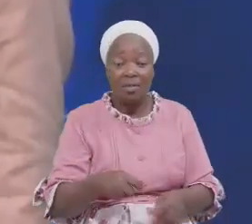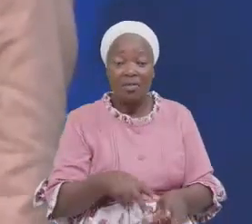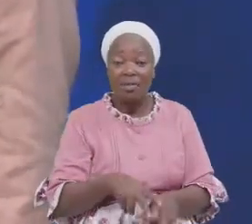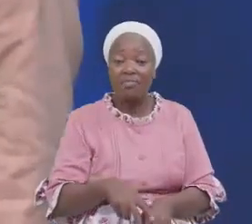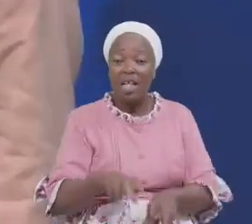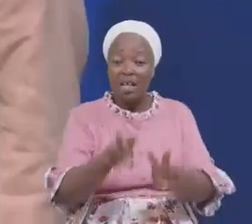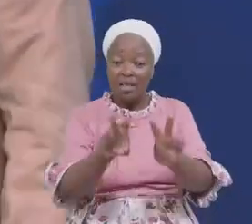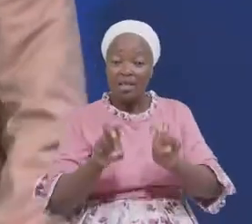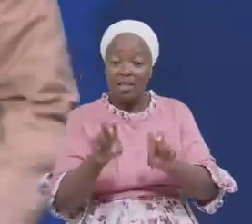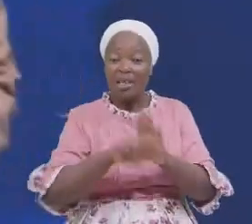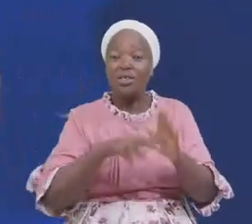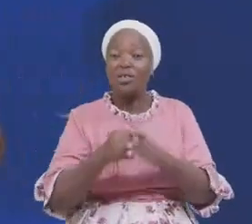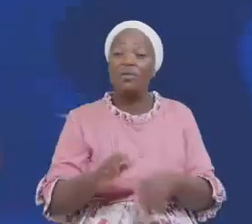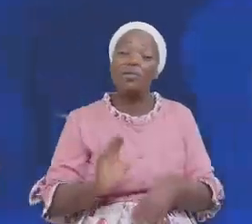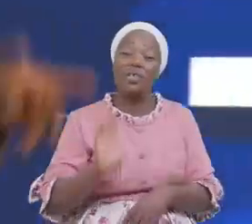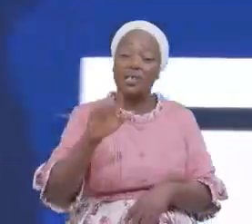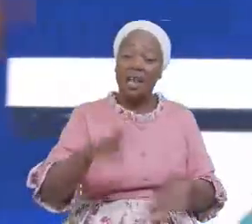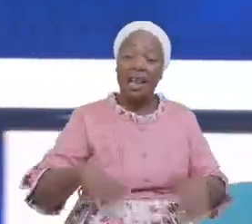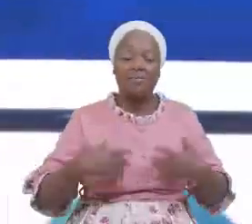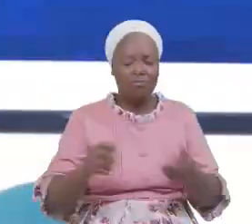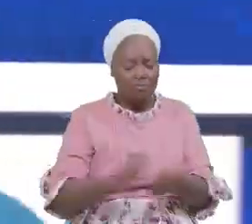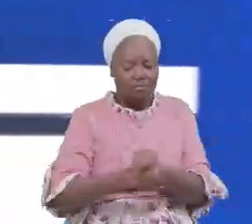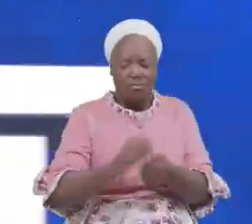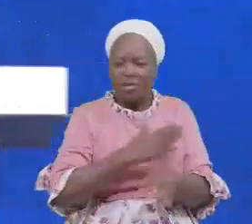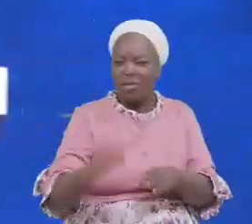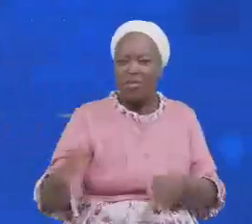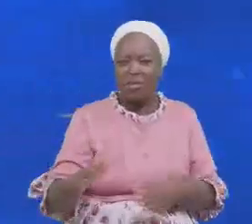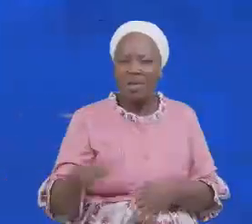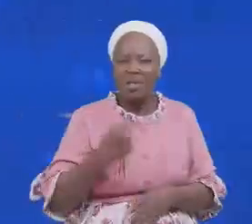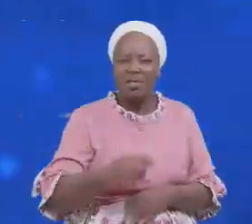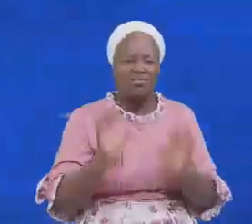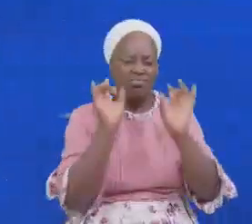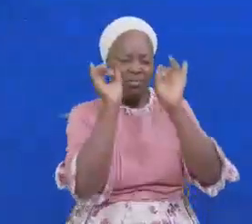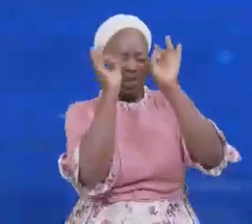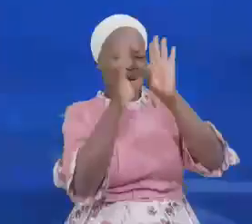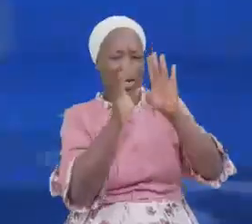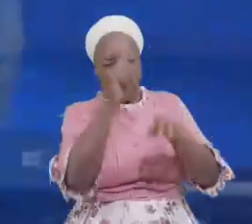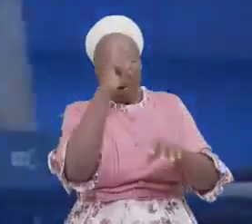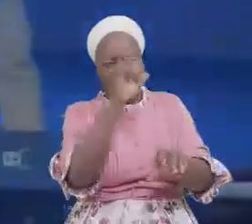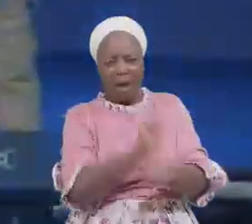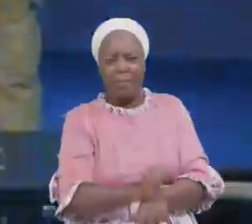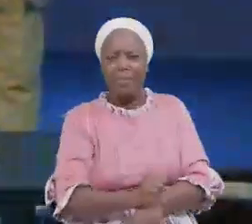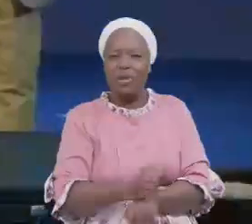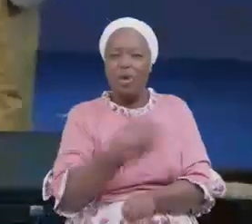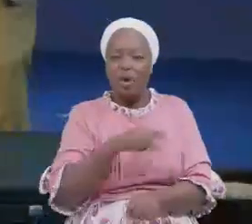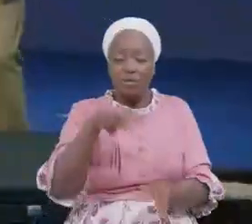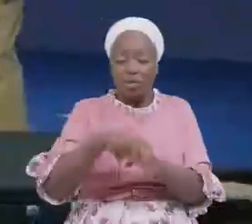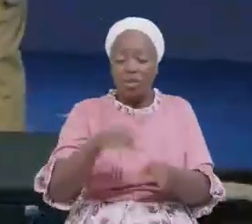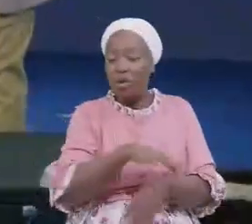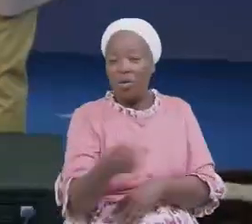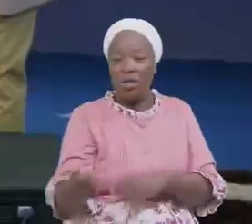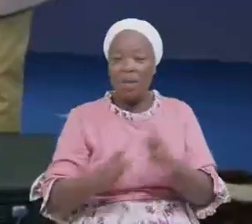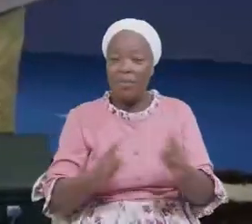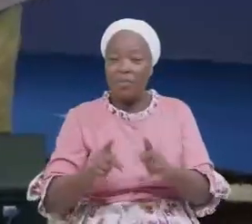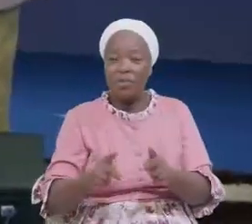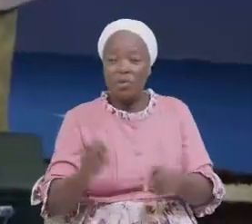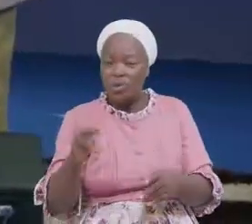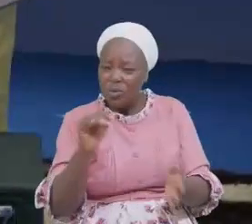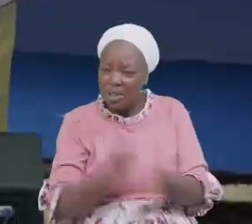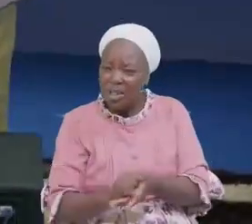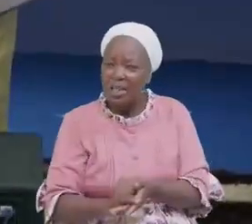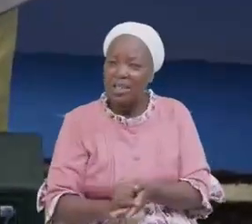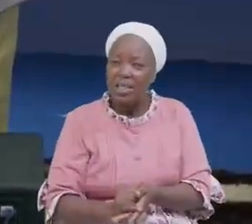away. The terrible habit of cheating other people so that he can